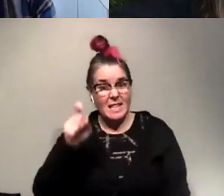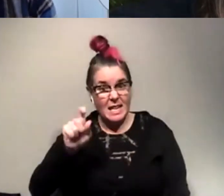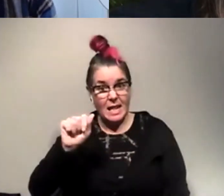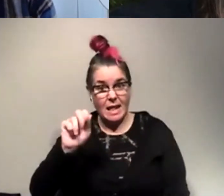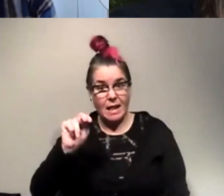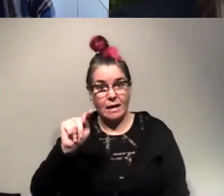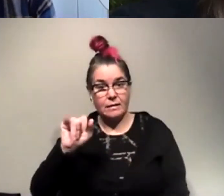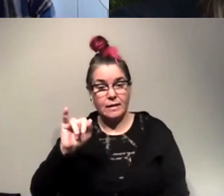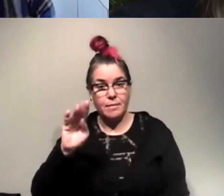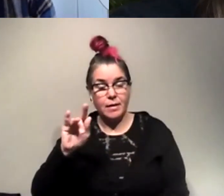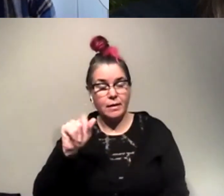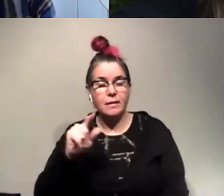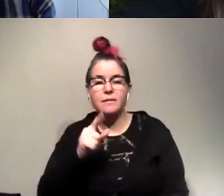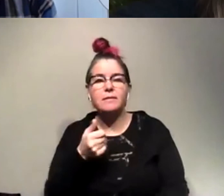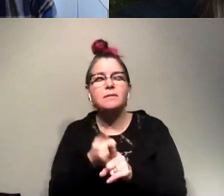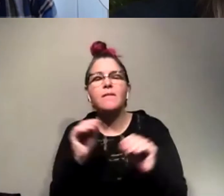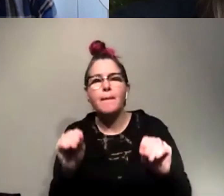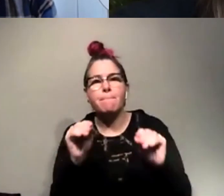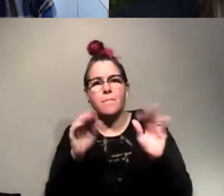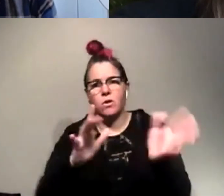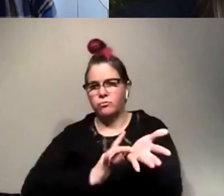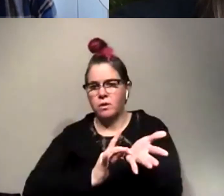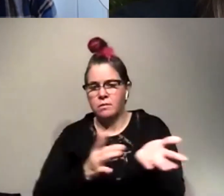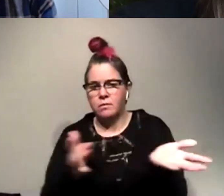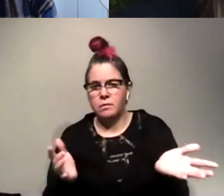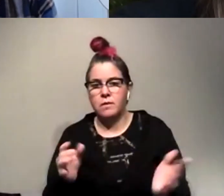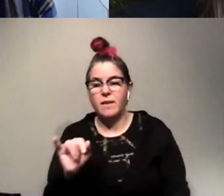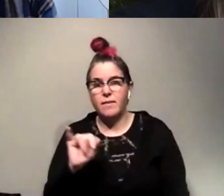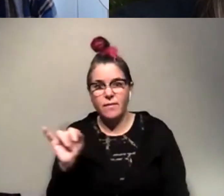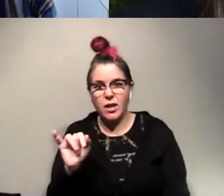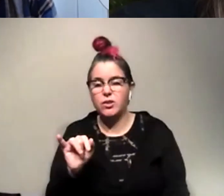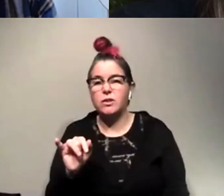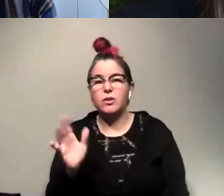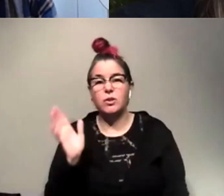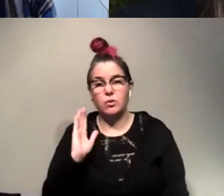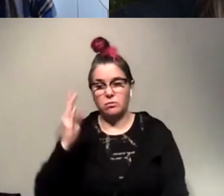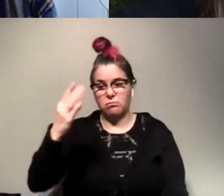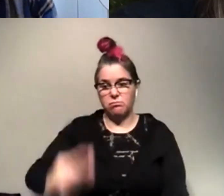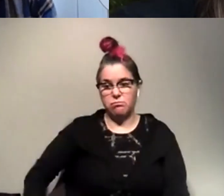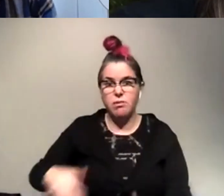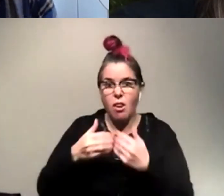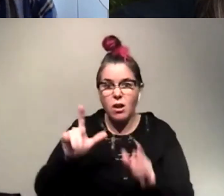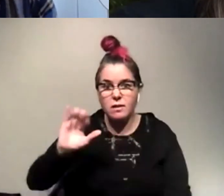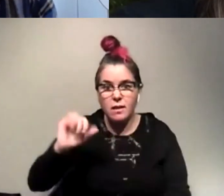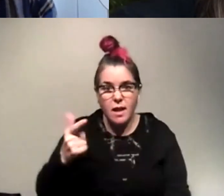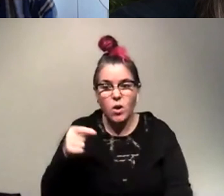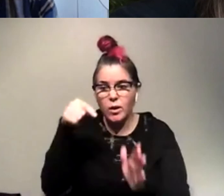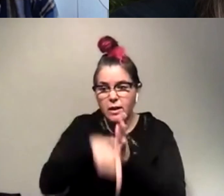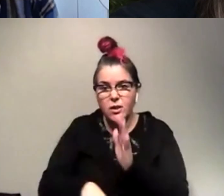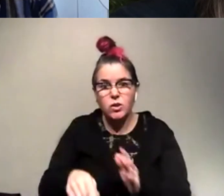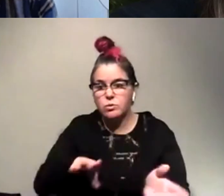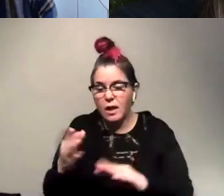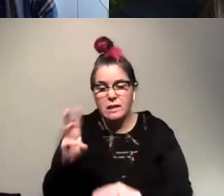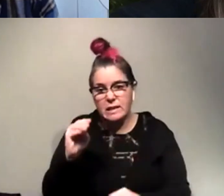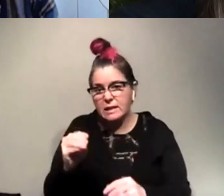a miracle drug. You know, these infections that would have cost you your leg or even killed you 60 years